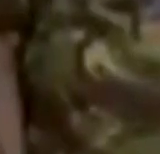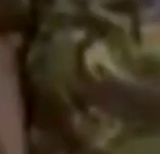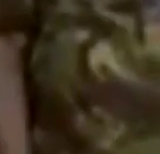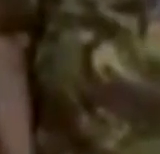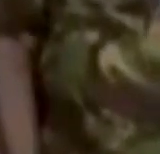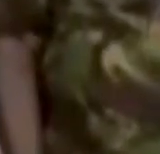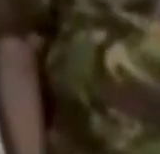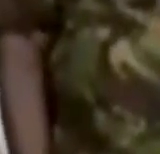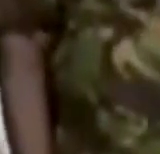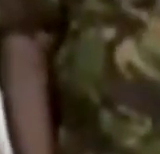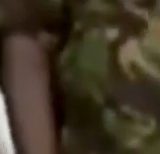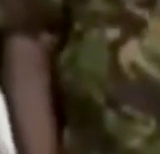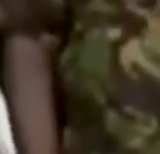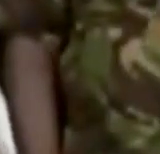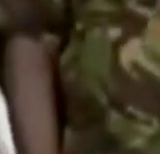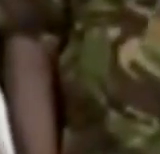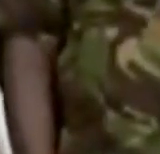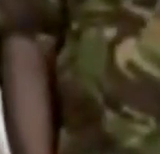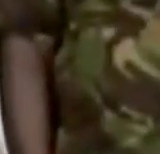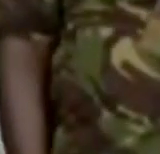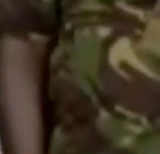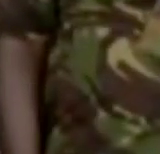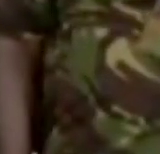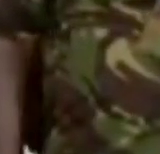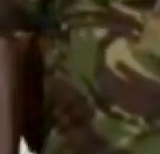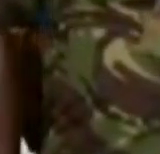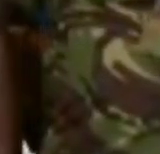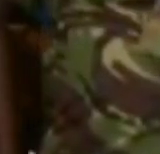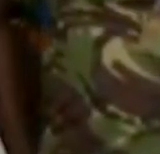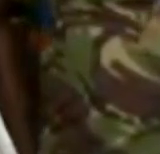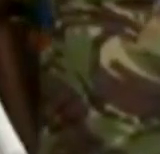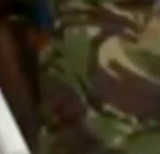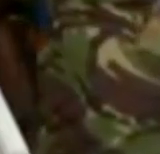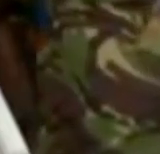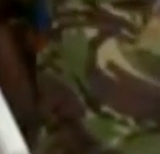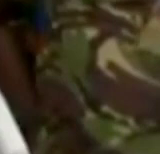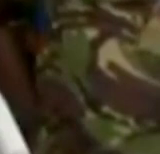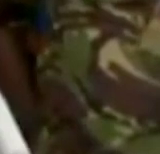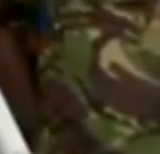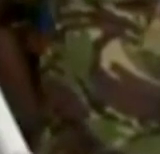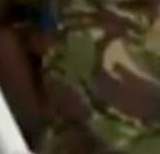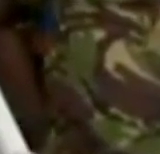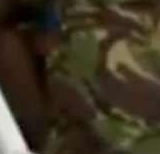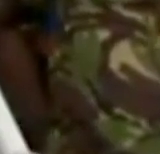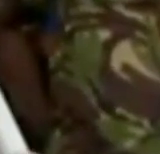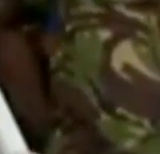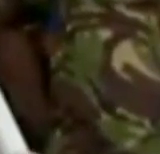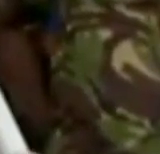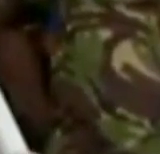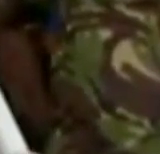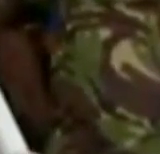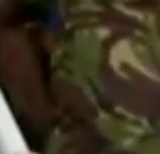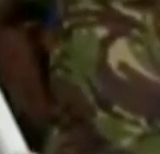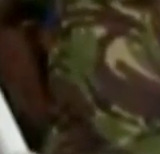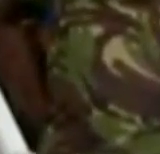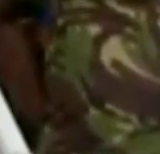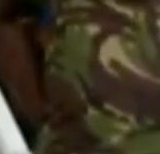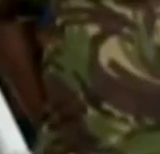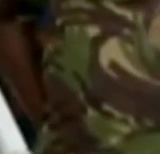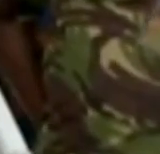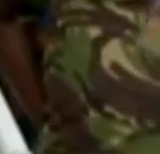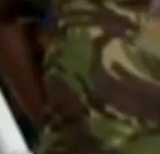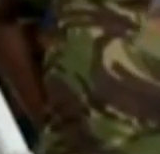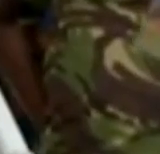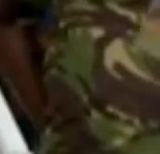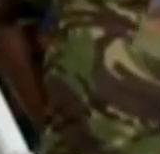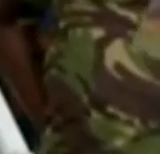the tragedy of what happened in our history with slave trade and everything